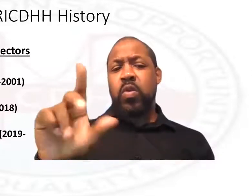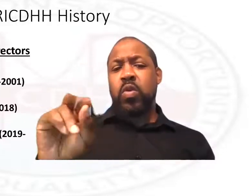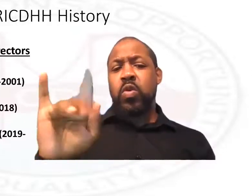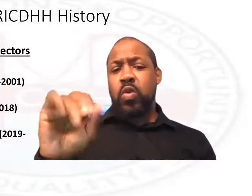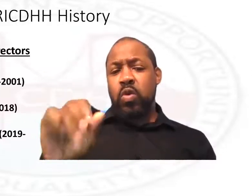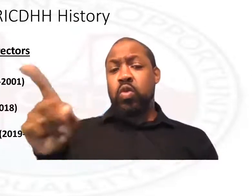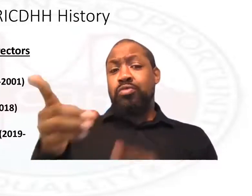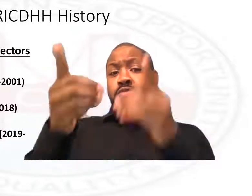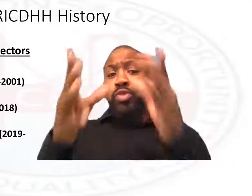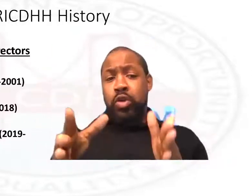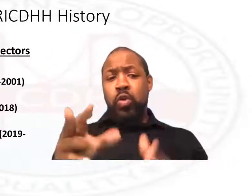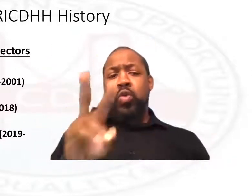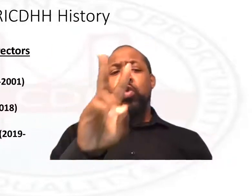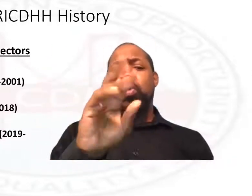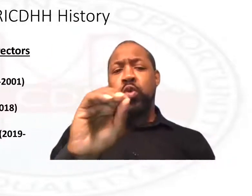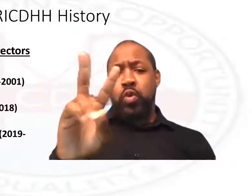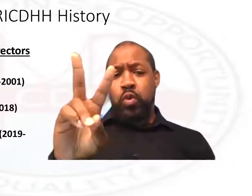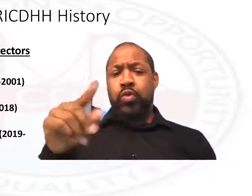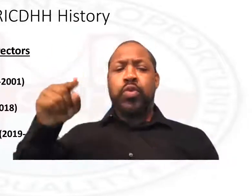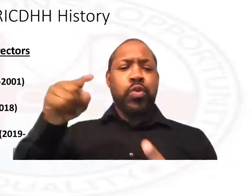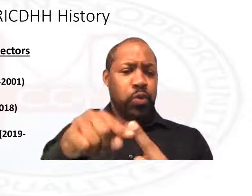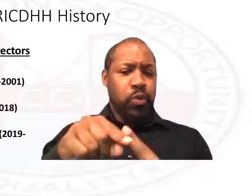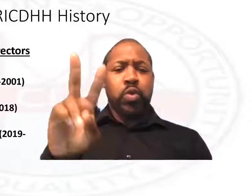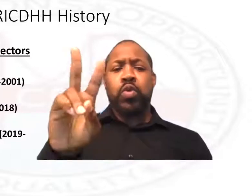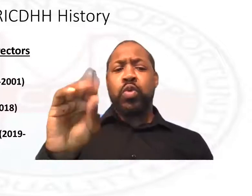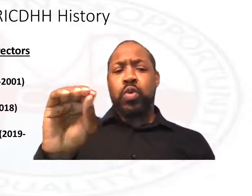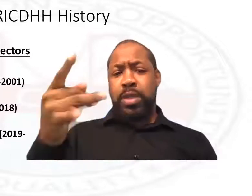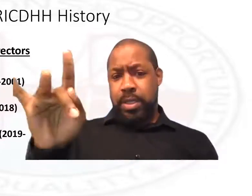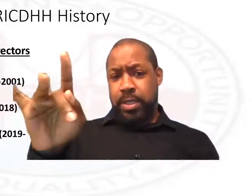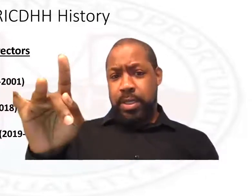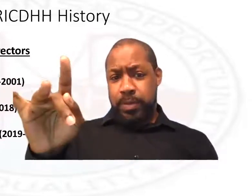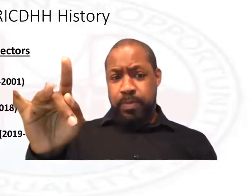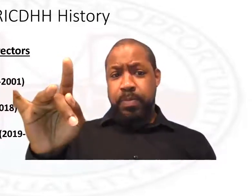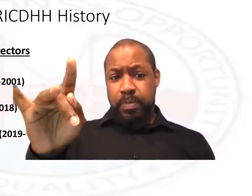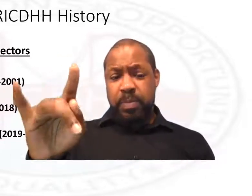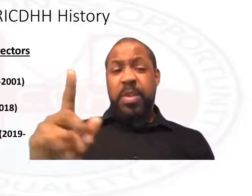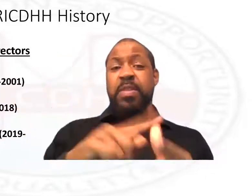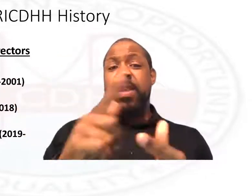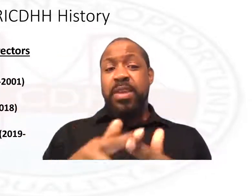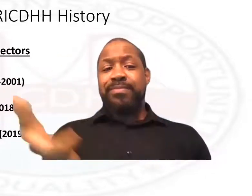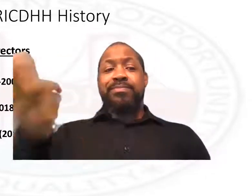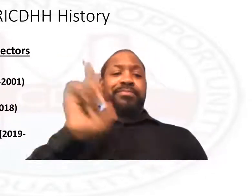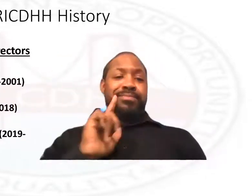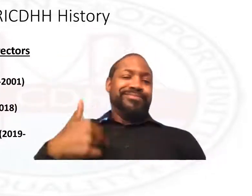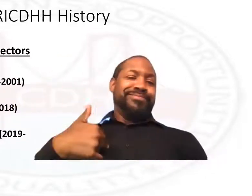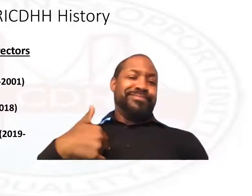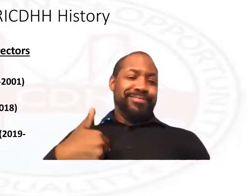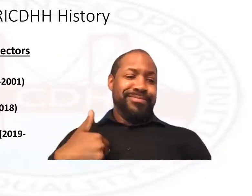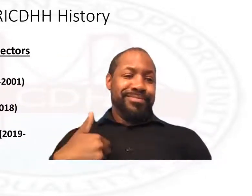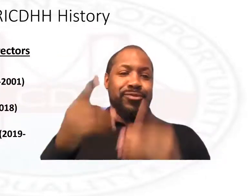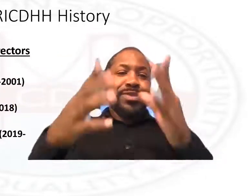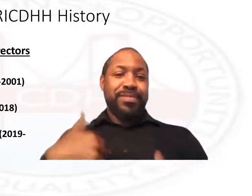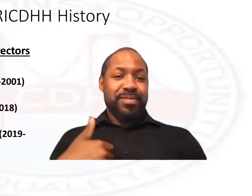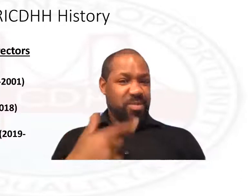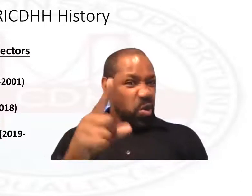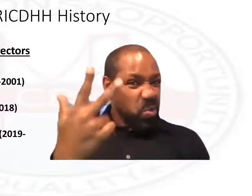Stephen Florio. He was the director from 2002 to 2018. And then